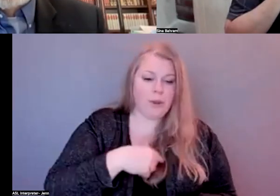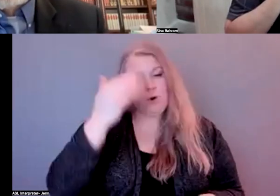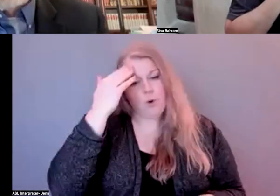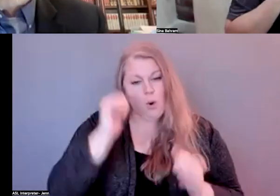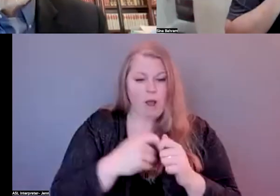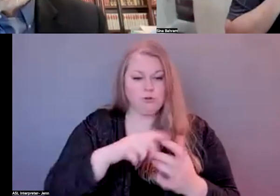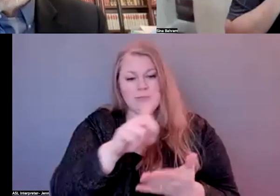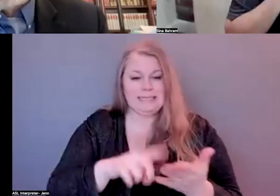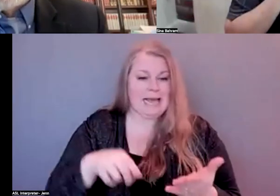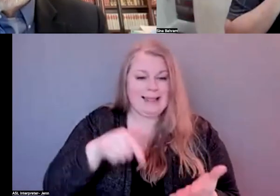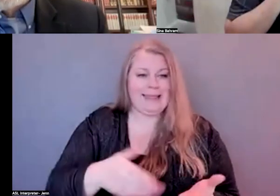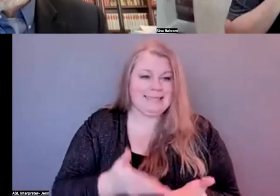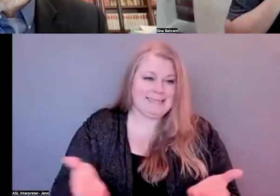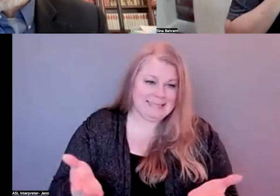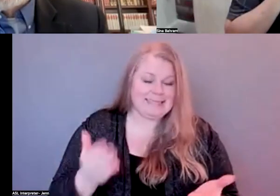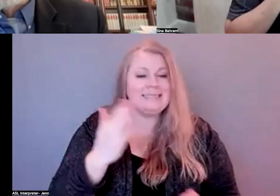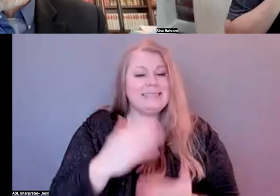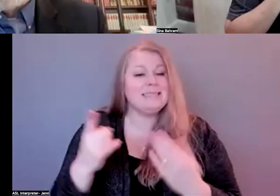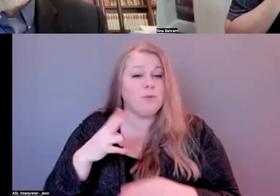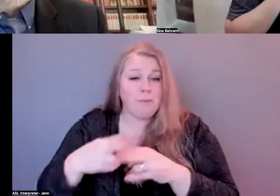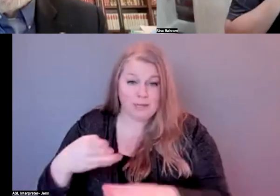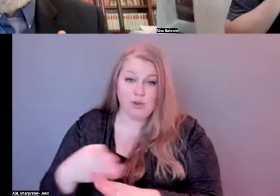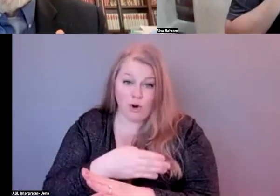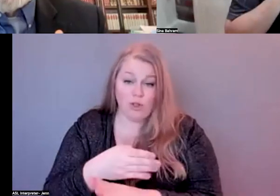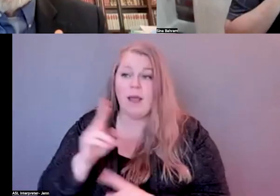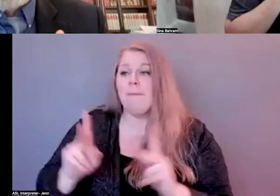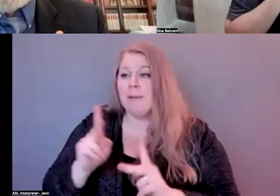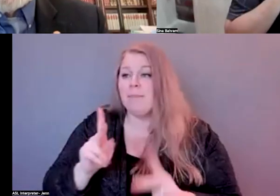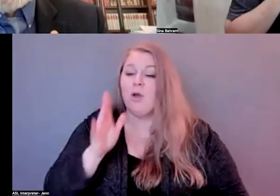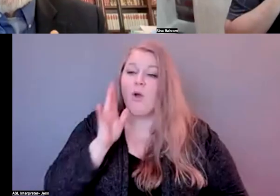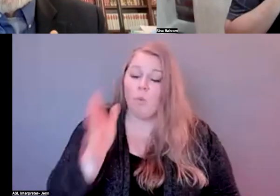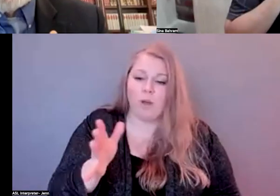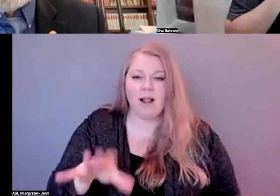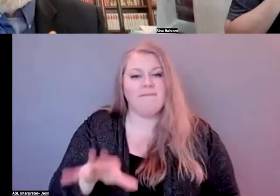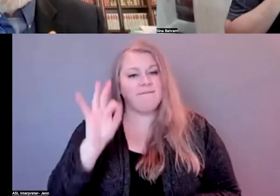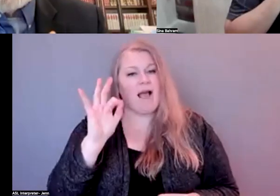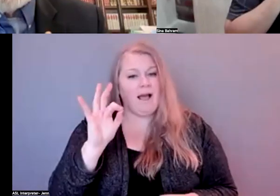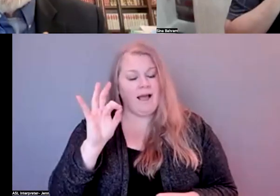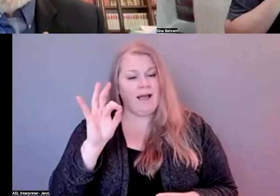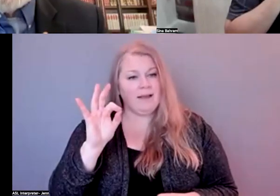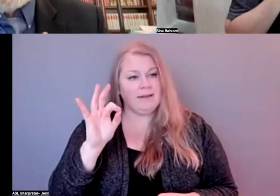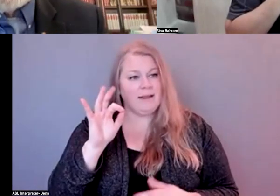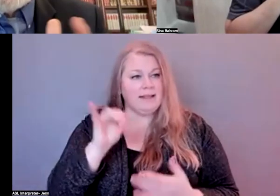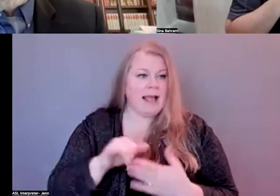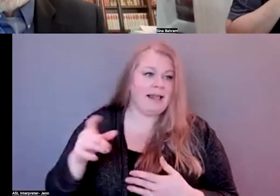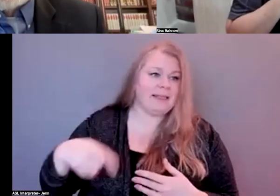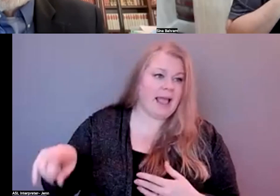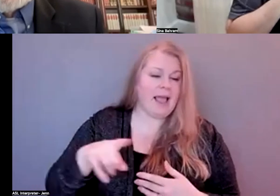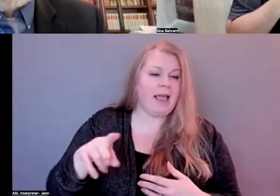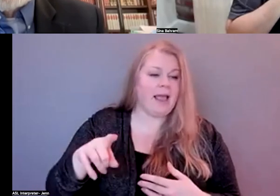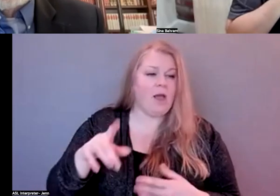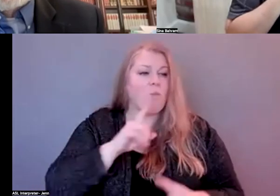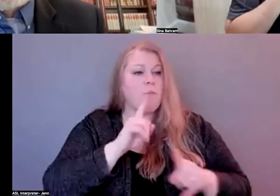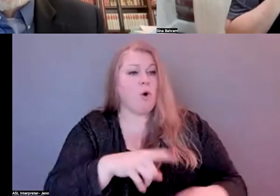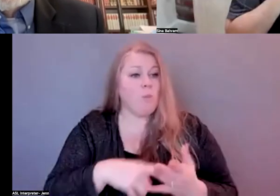things. Somebody mentioned earlier that people will find that they will report what they